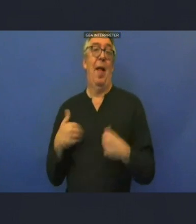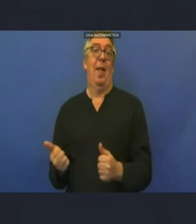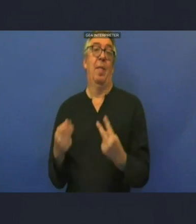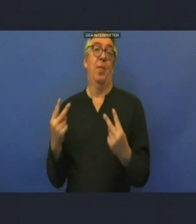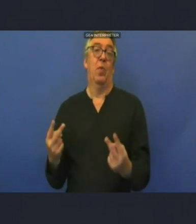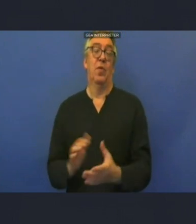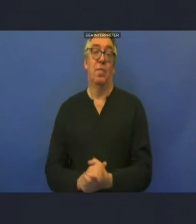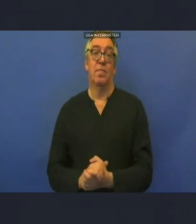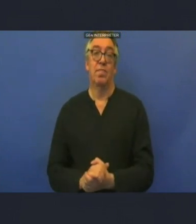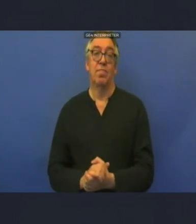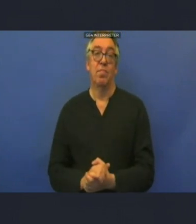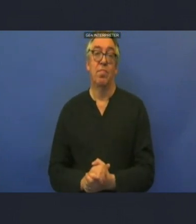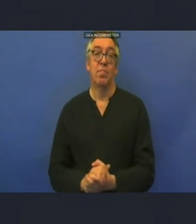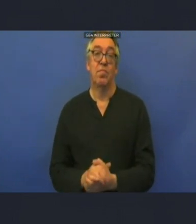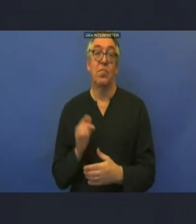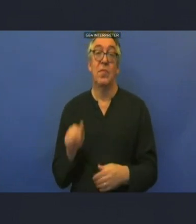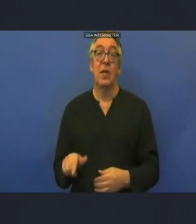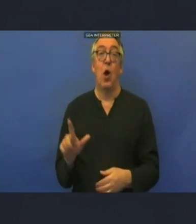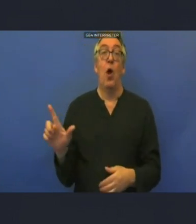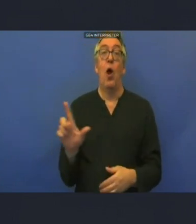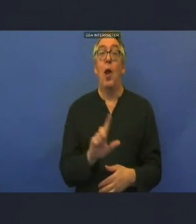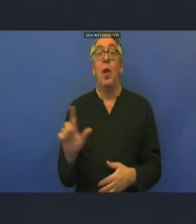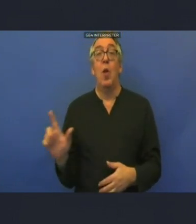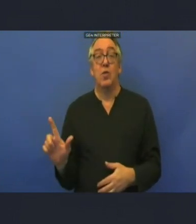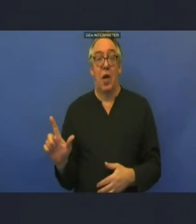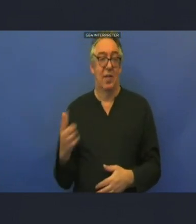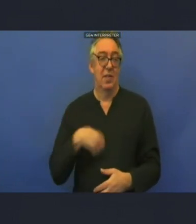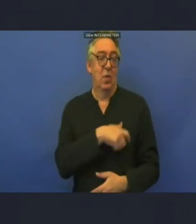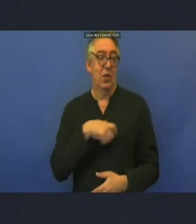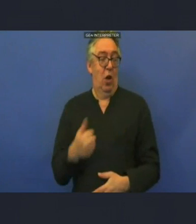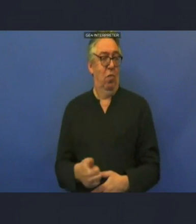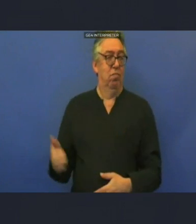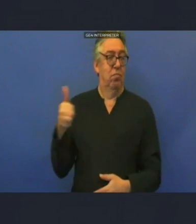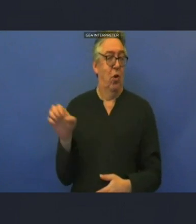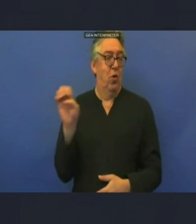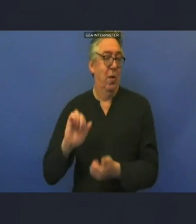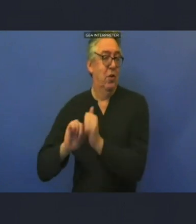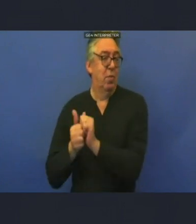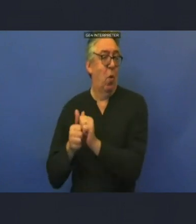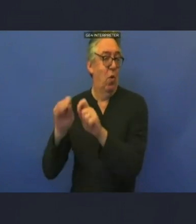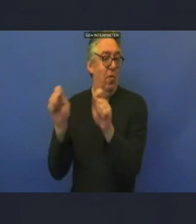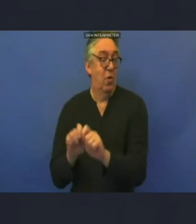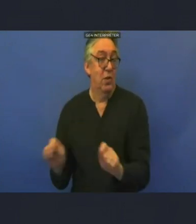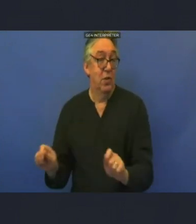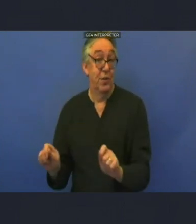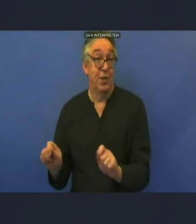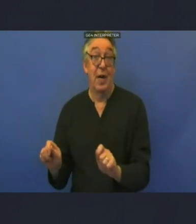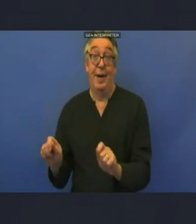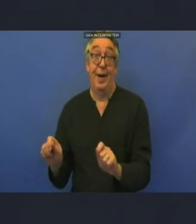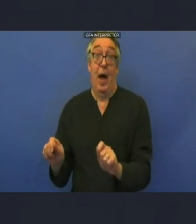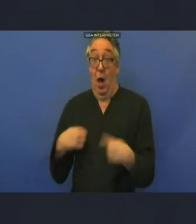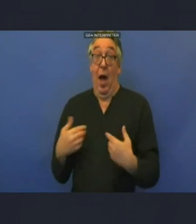in Lausanne, and then being able to expand that to the 51 member federations, it's another topic.